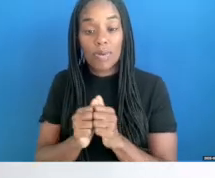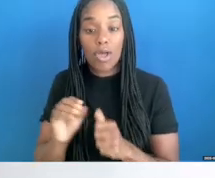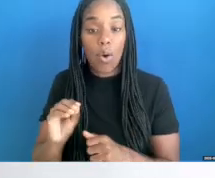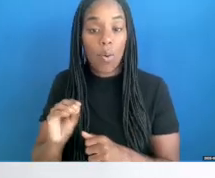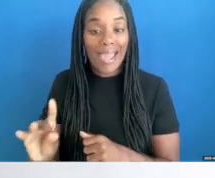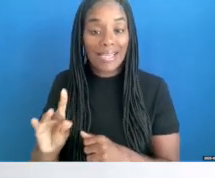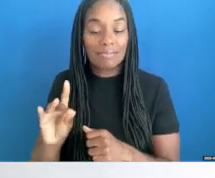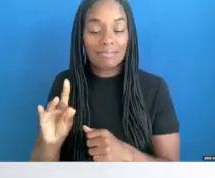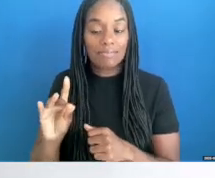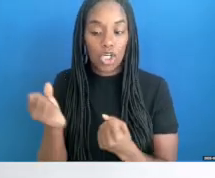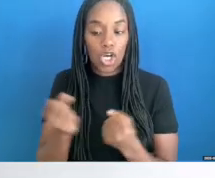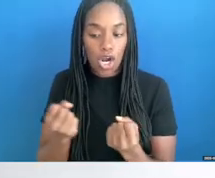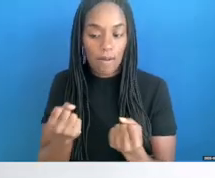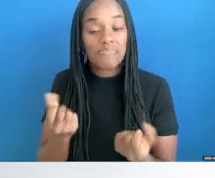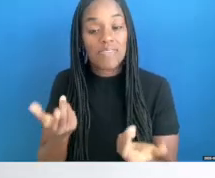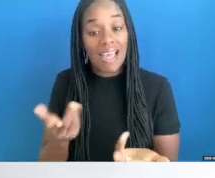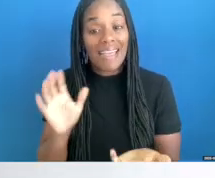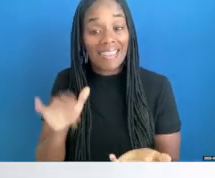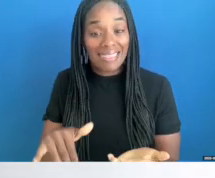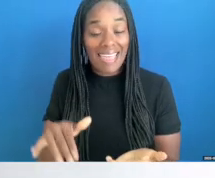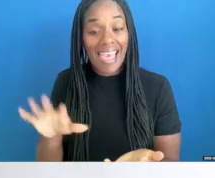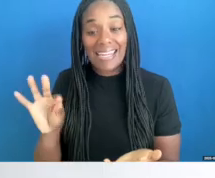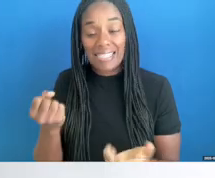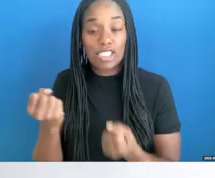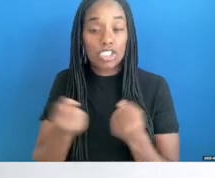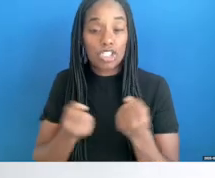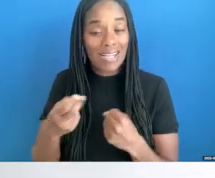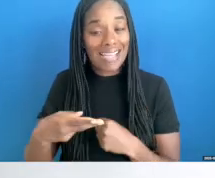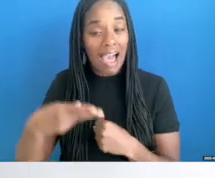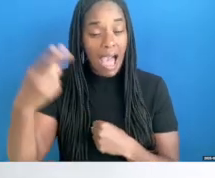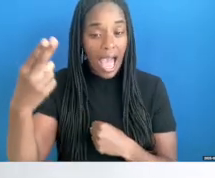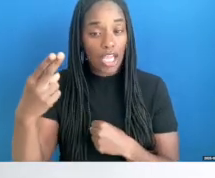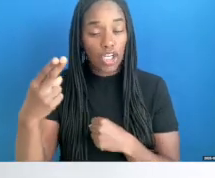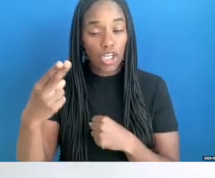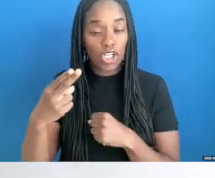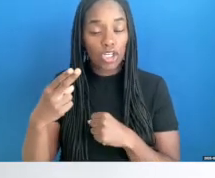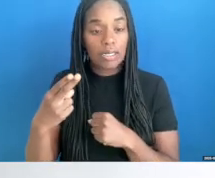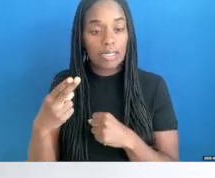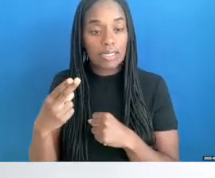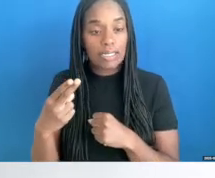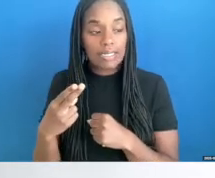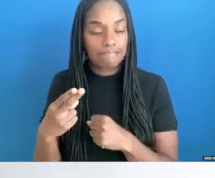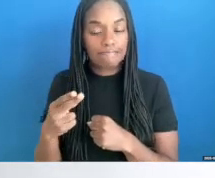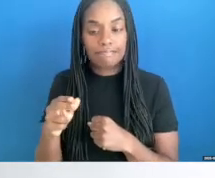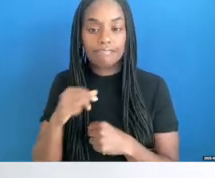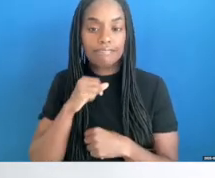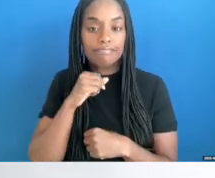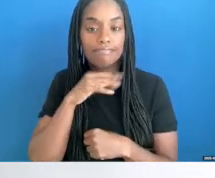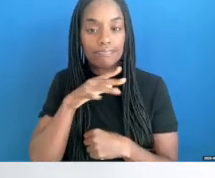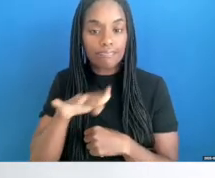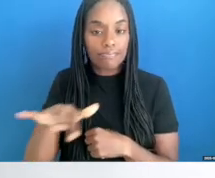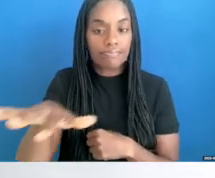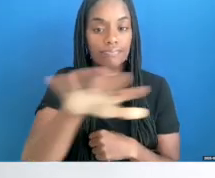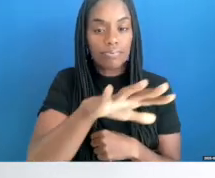is certainly higher emitting. I think that an argument could be made that getting rid of